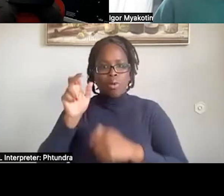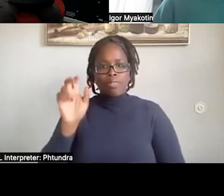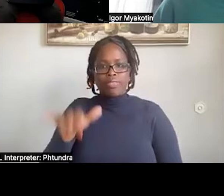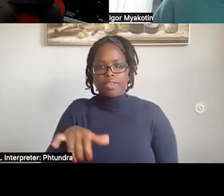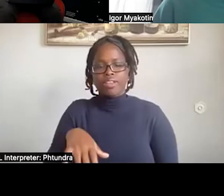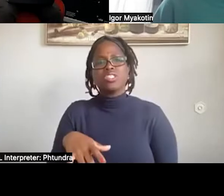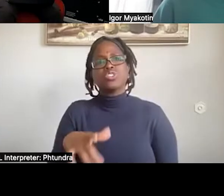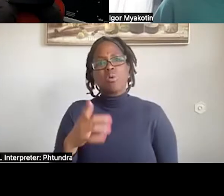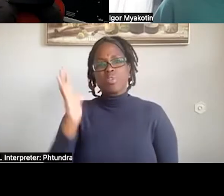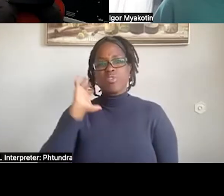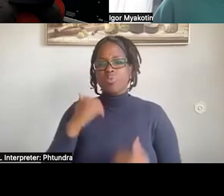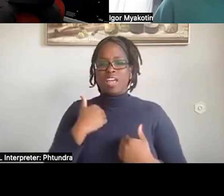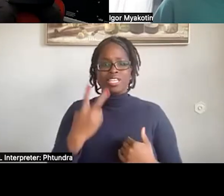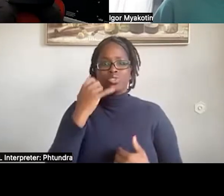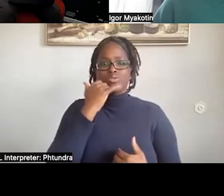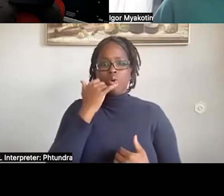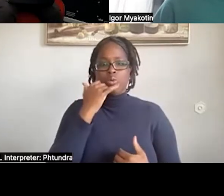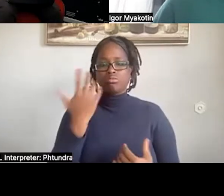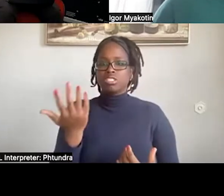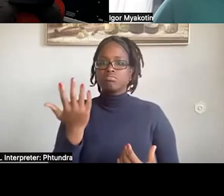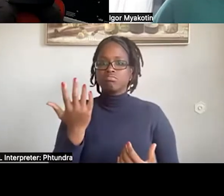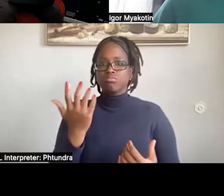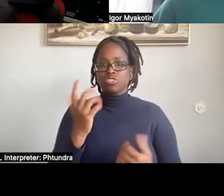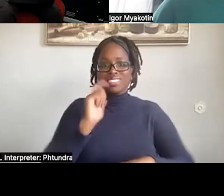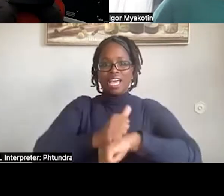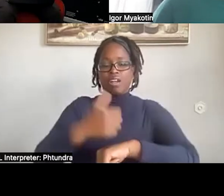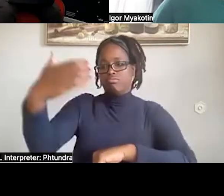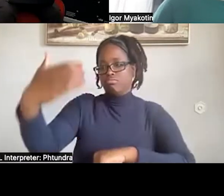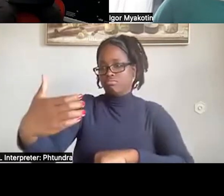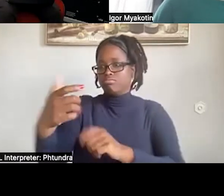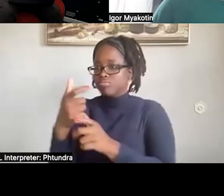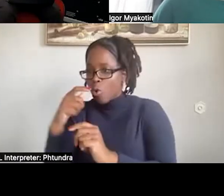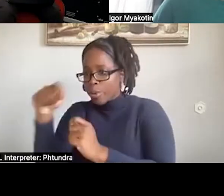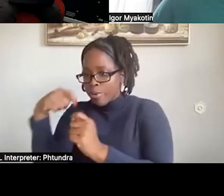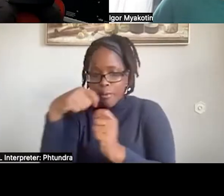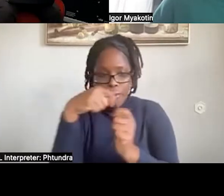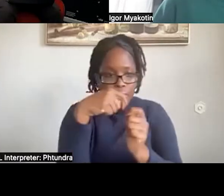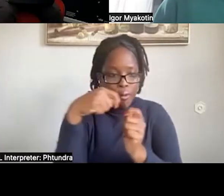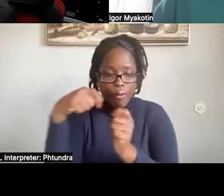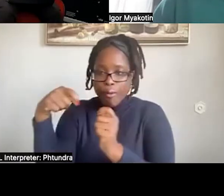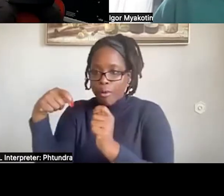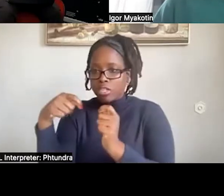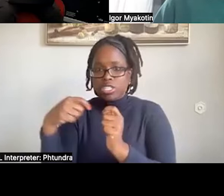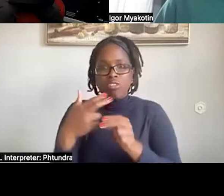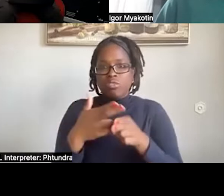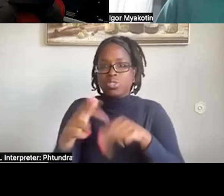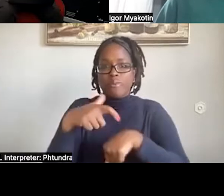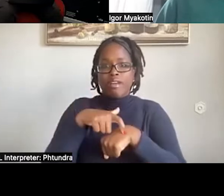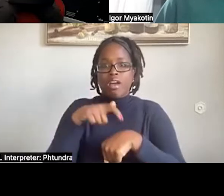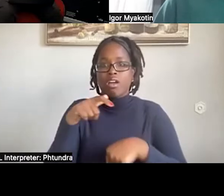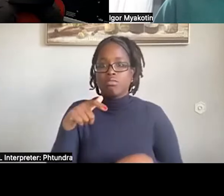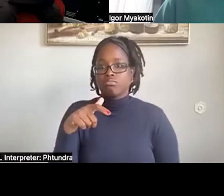easy because you obtain the fund, you make your film, 5,000 euros or dollars, and you